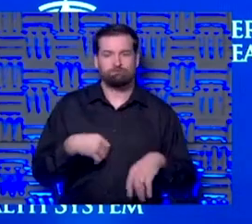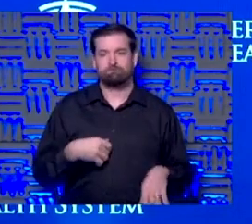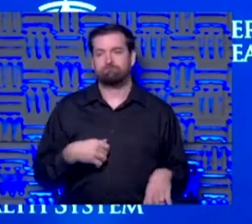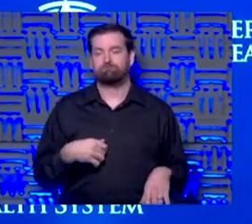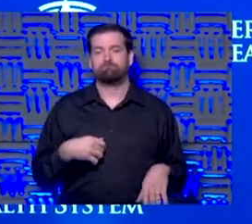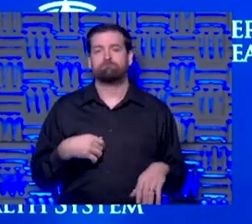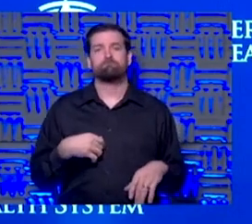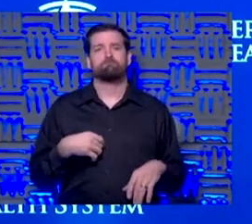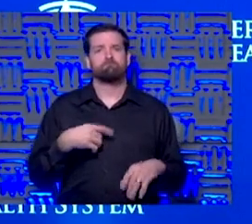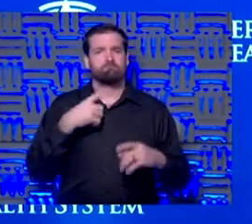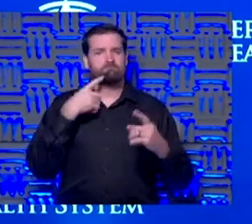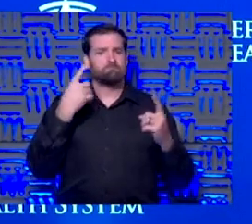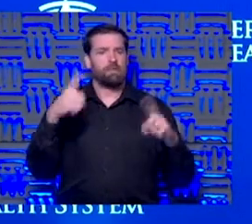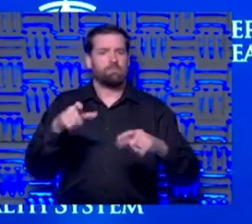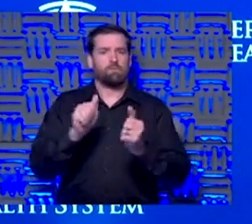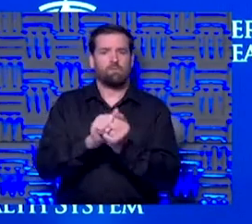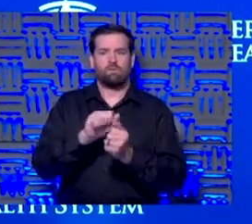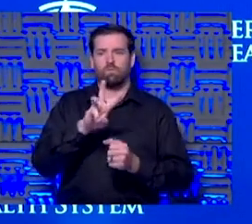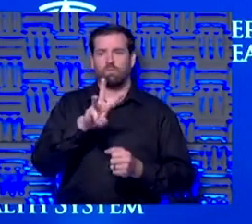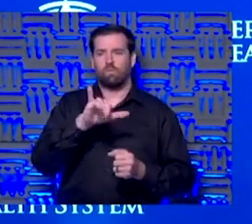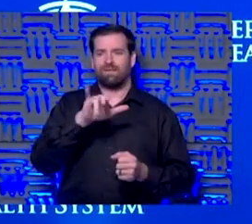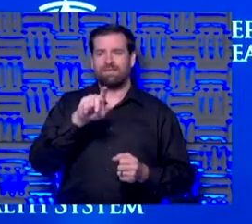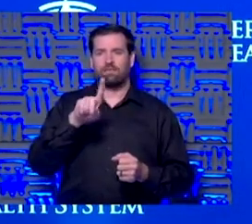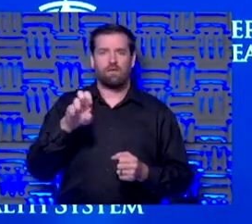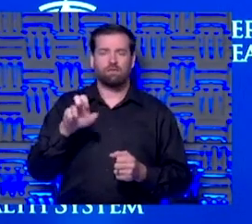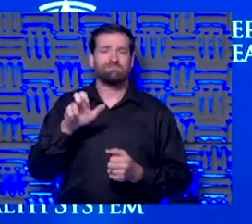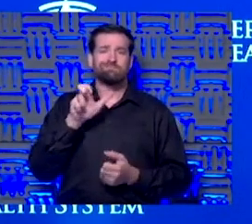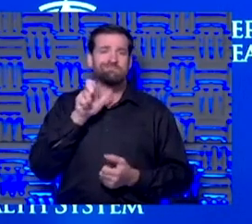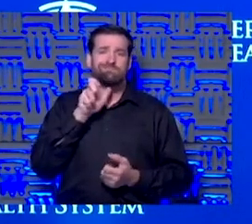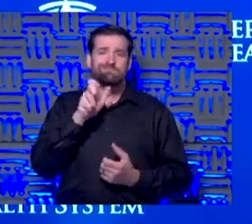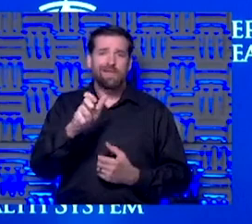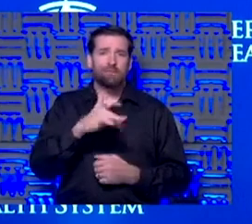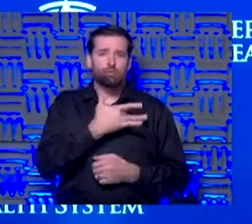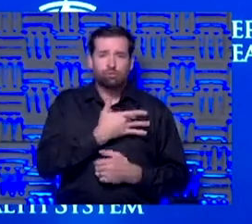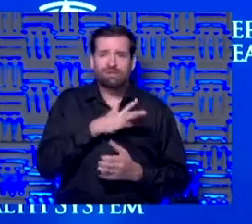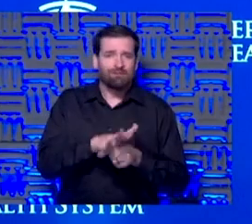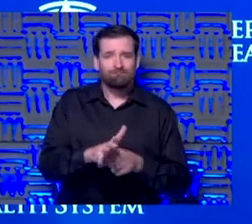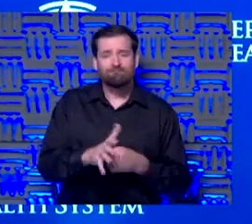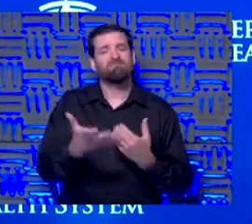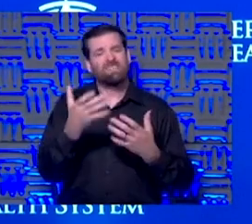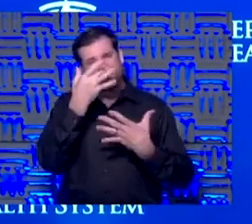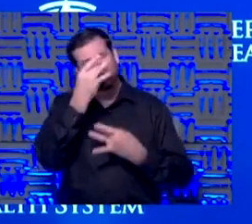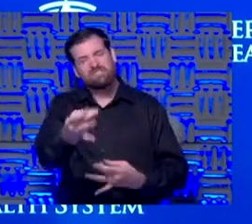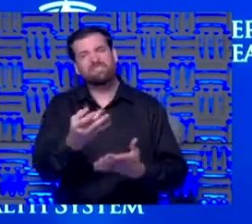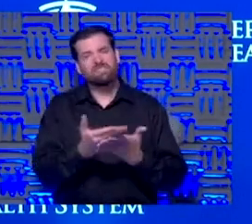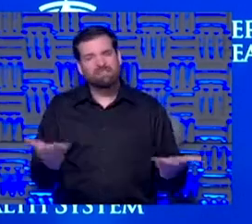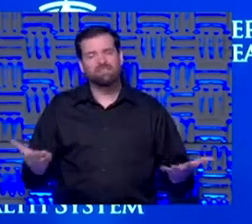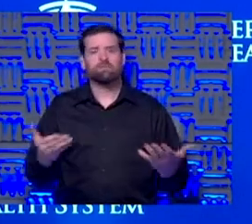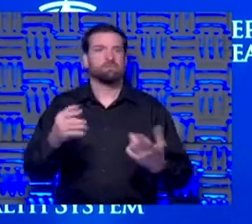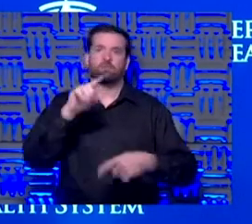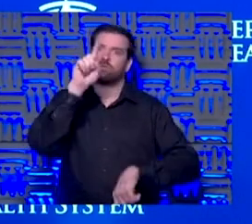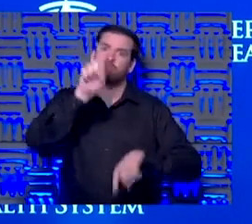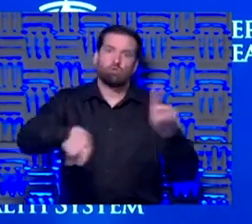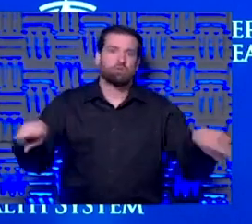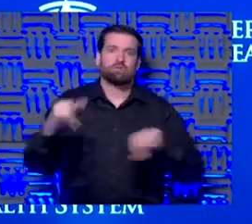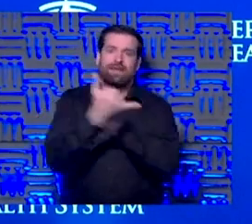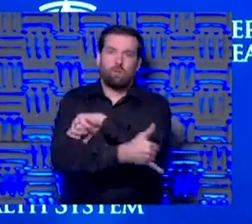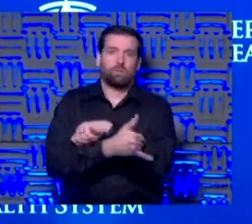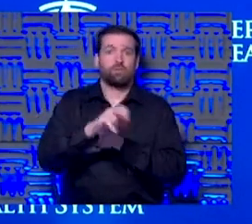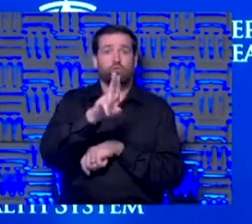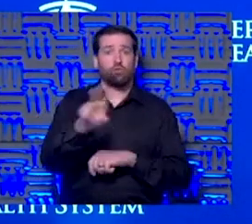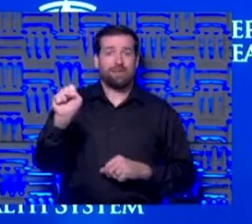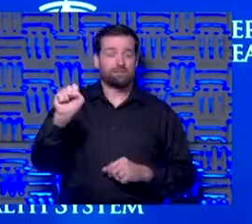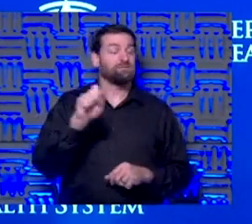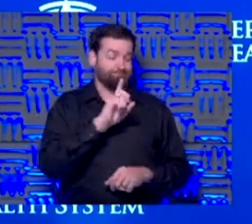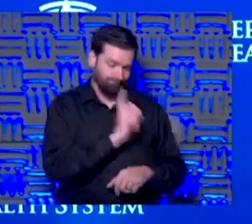that happens with Wyandotte is I think it's actually a pretty underappreciated county. It's got some pretty interesting things going on. It's one of the most diverse counties in the United States.